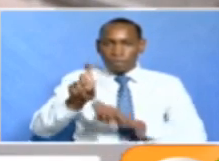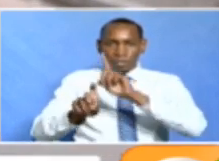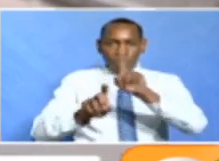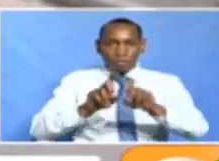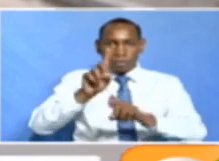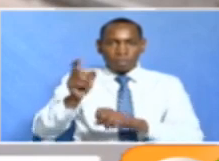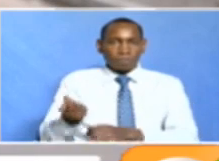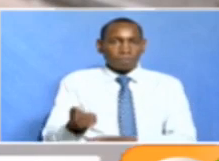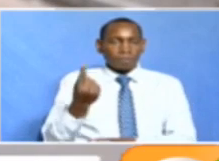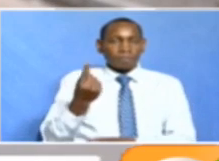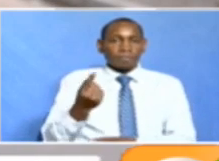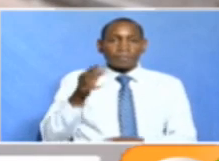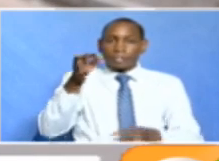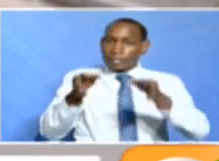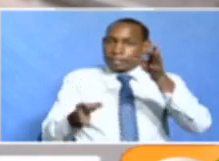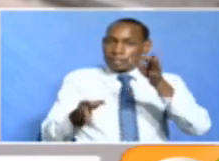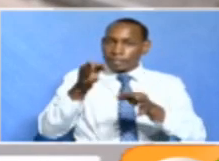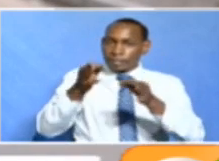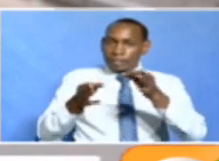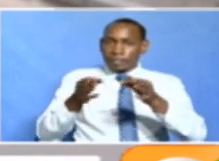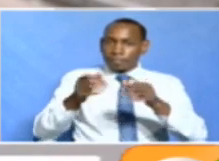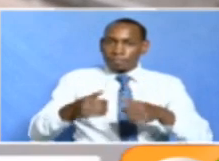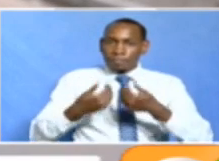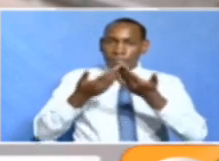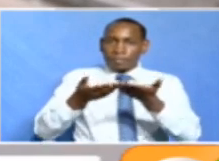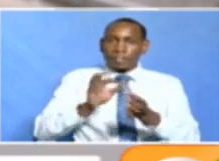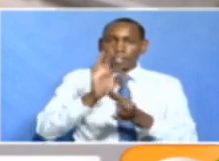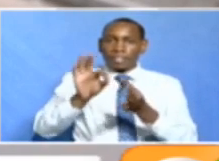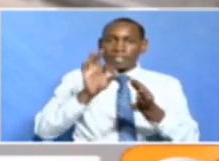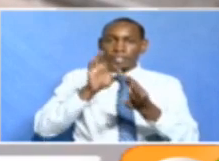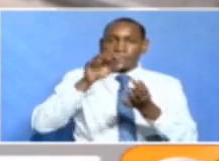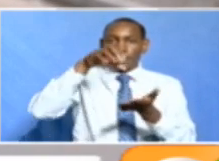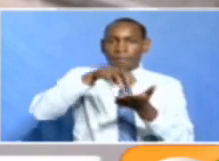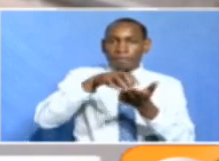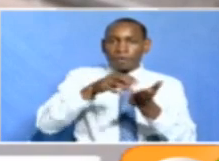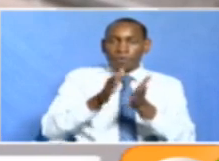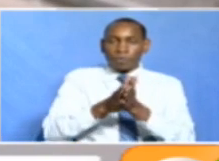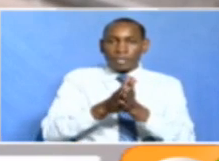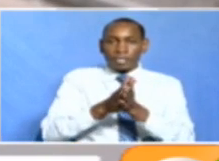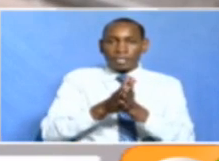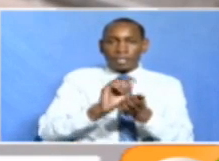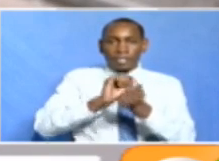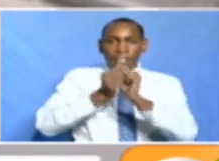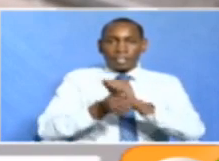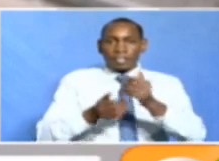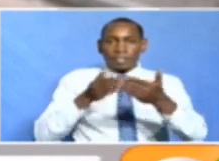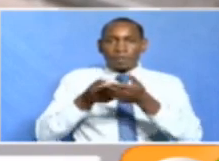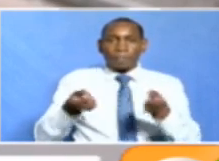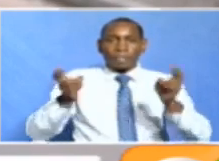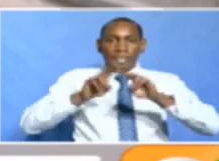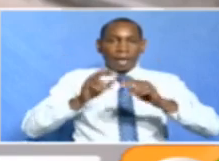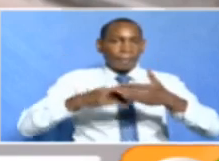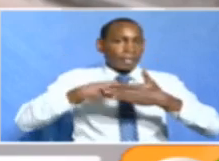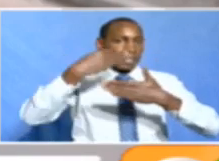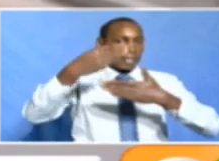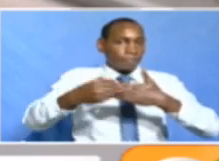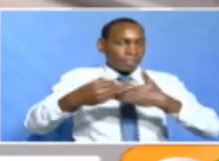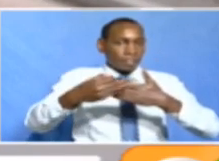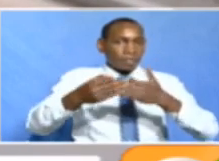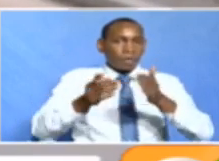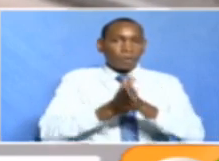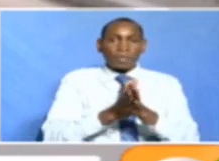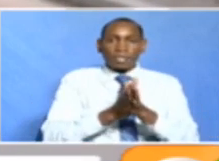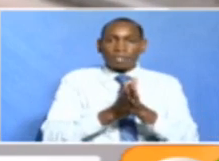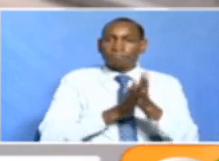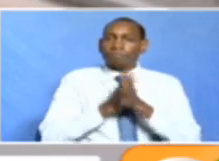abound. Will justice prevail in this particular case? Will the system change to prevent this from happening in the future? And for